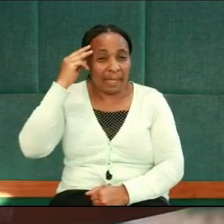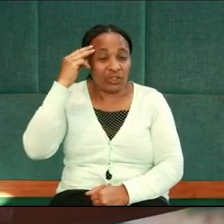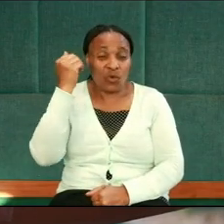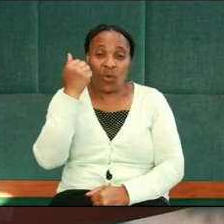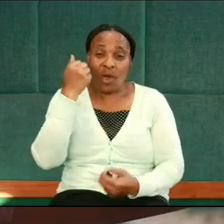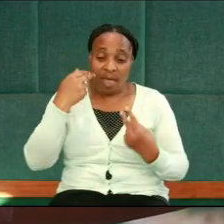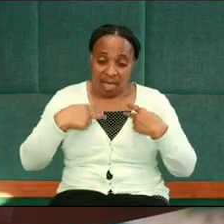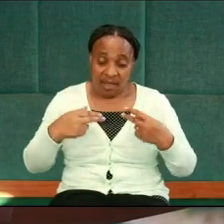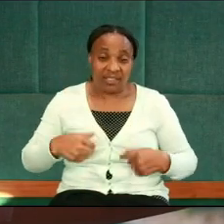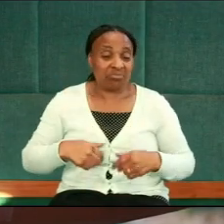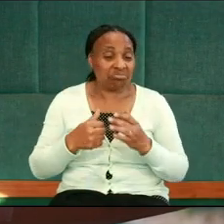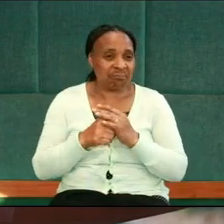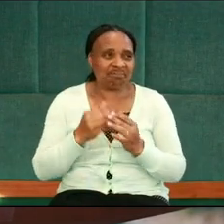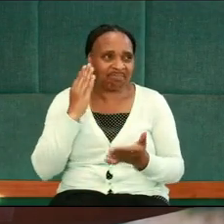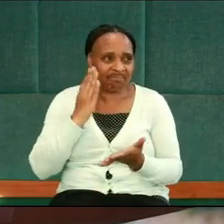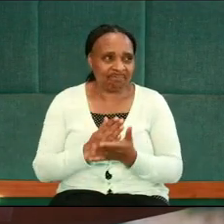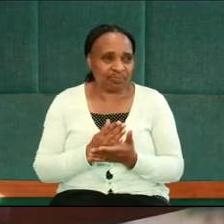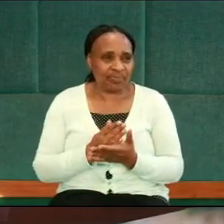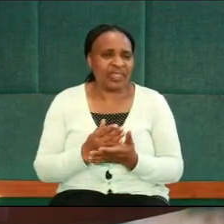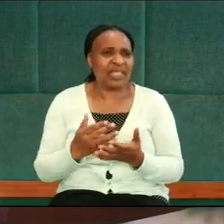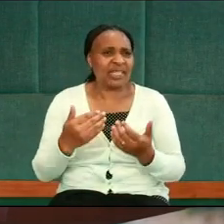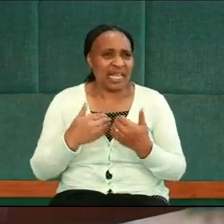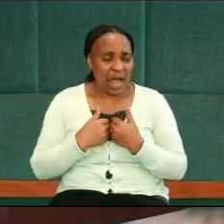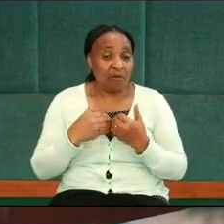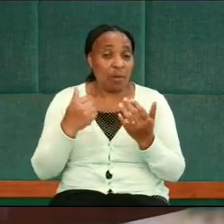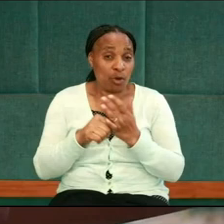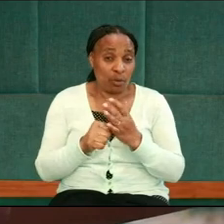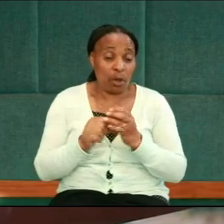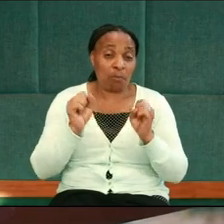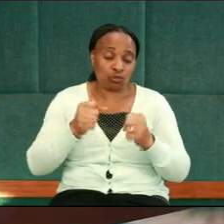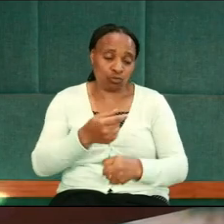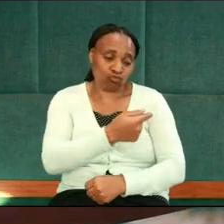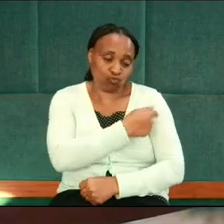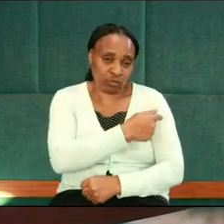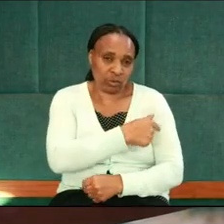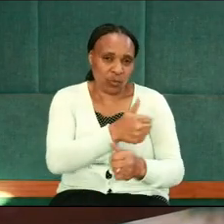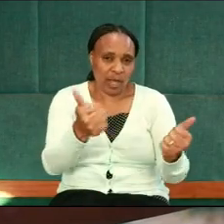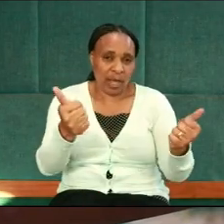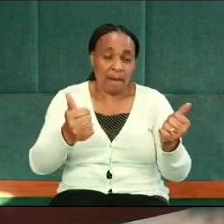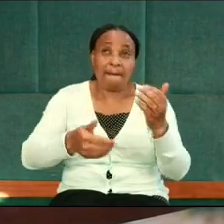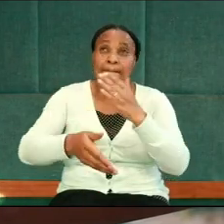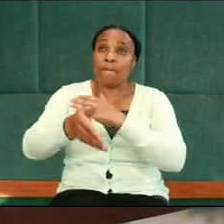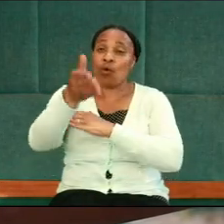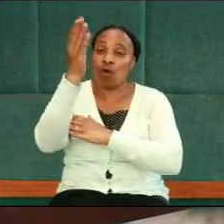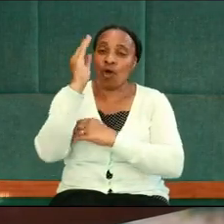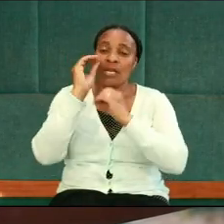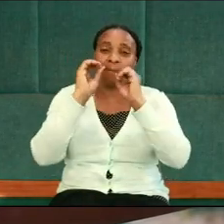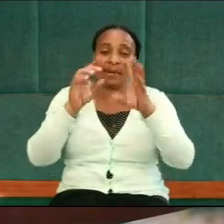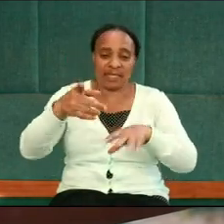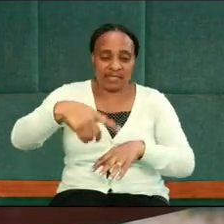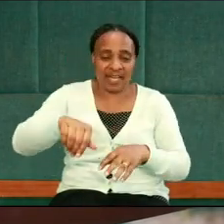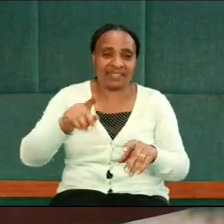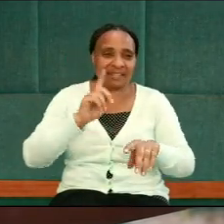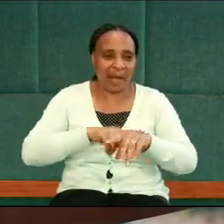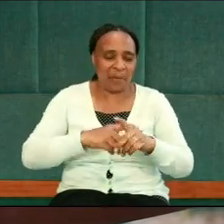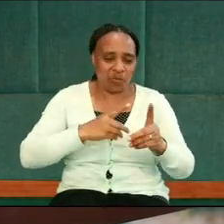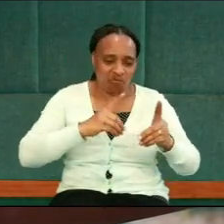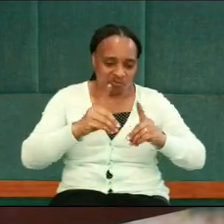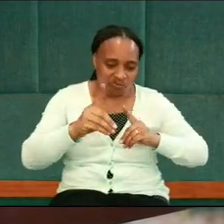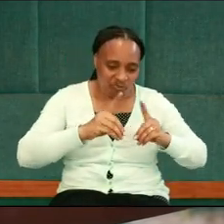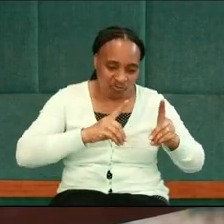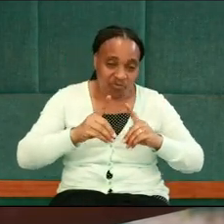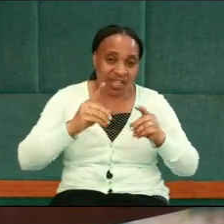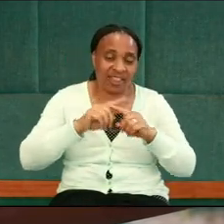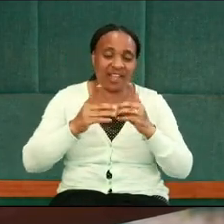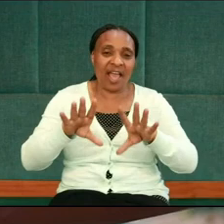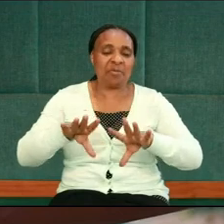issues are real. They have a cause and they can be treated. May God bless us as we discuss and